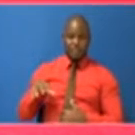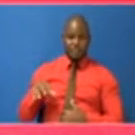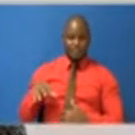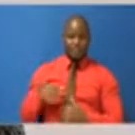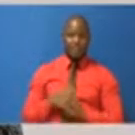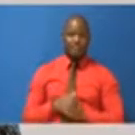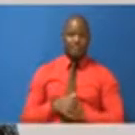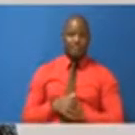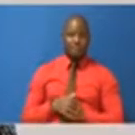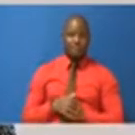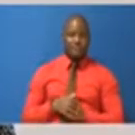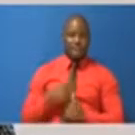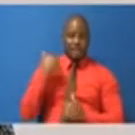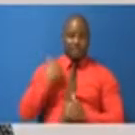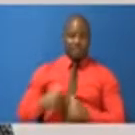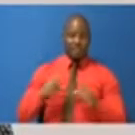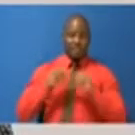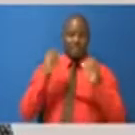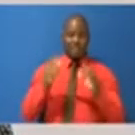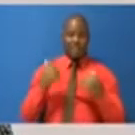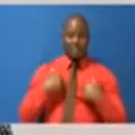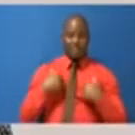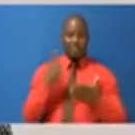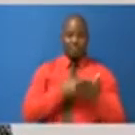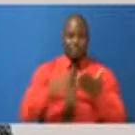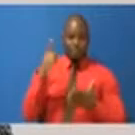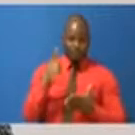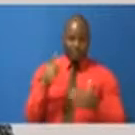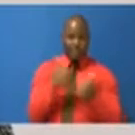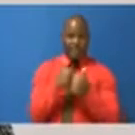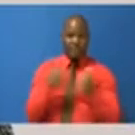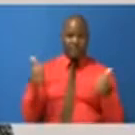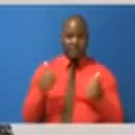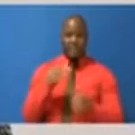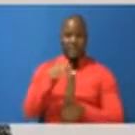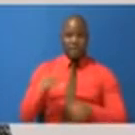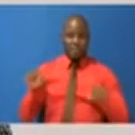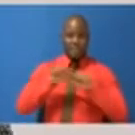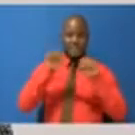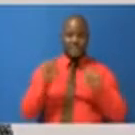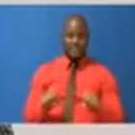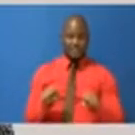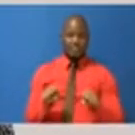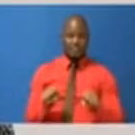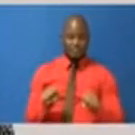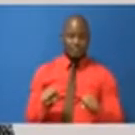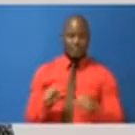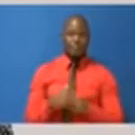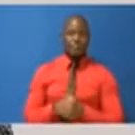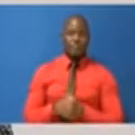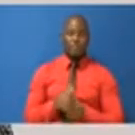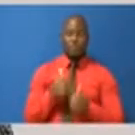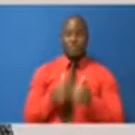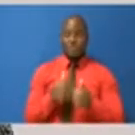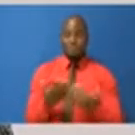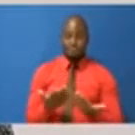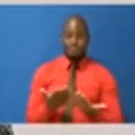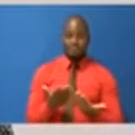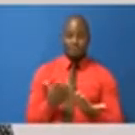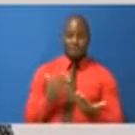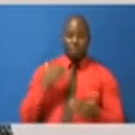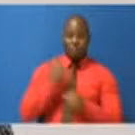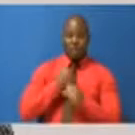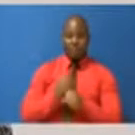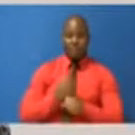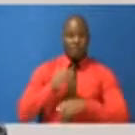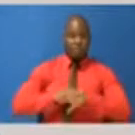um i would say that if we have proper and efficient transport system that will will work